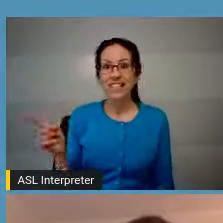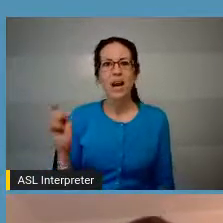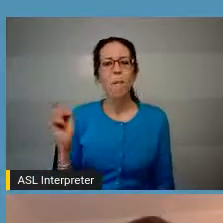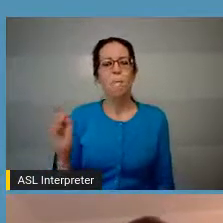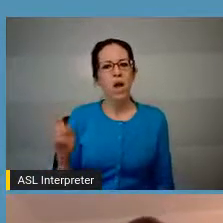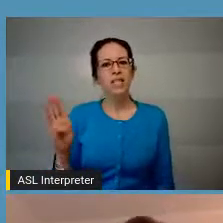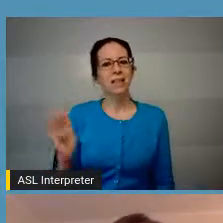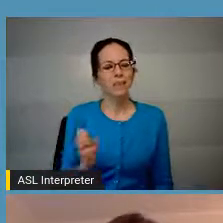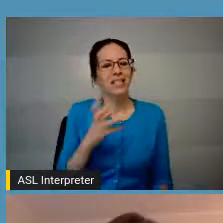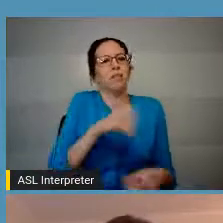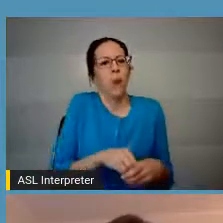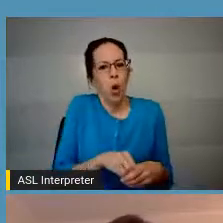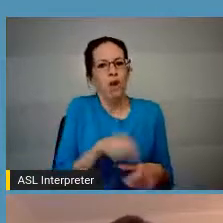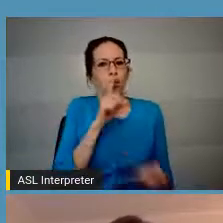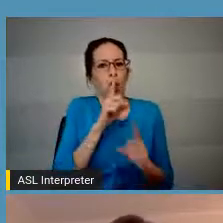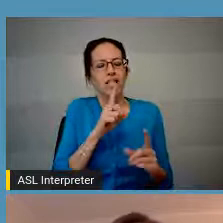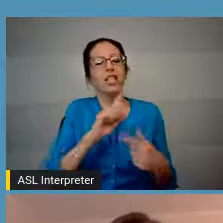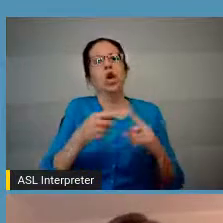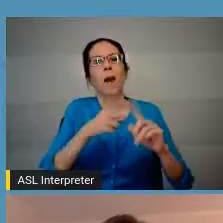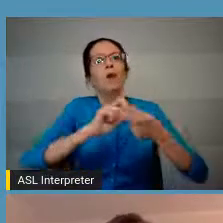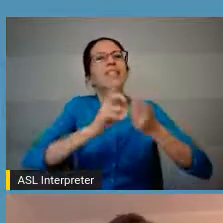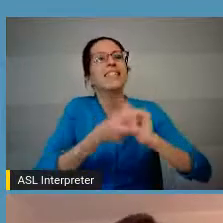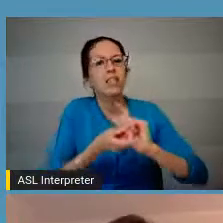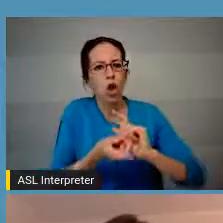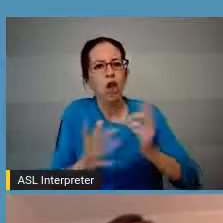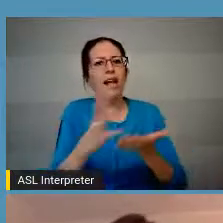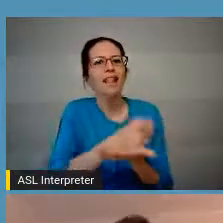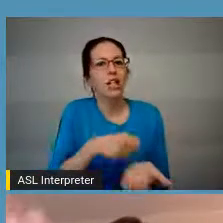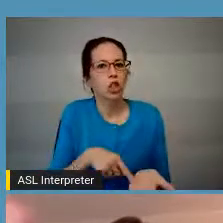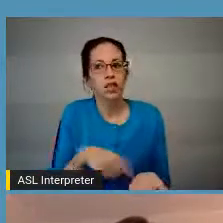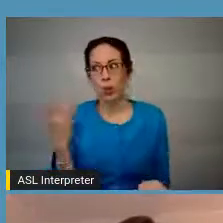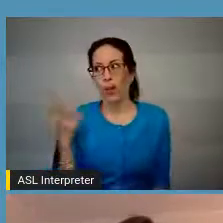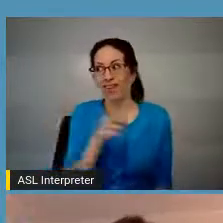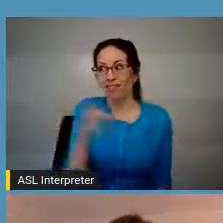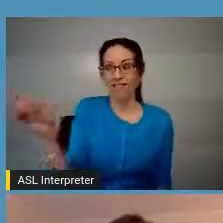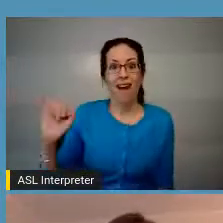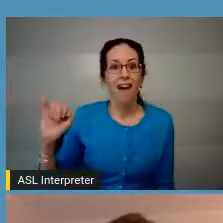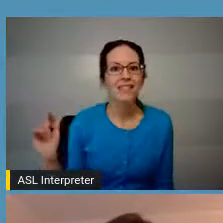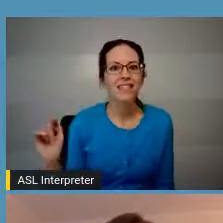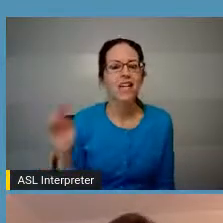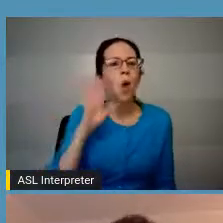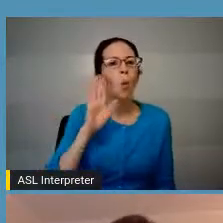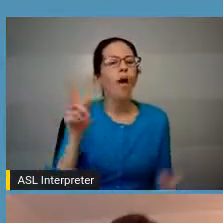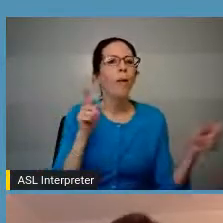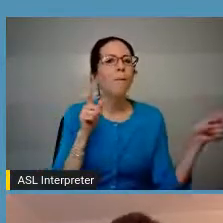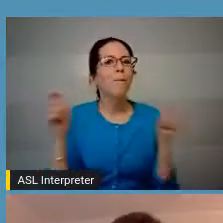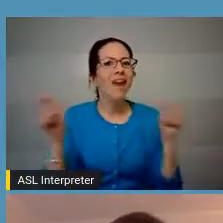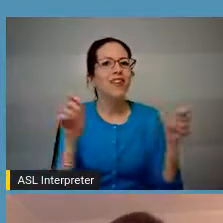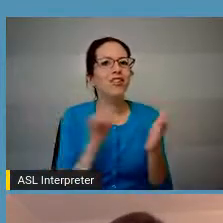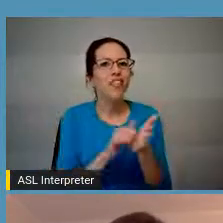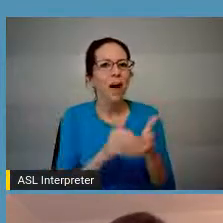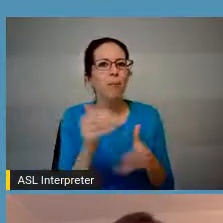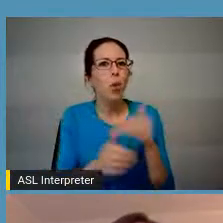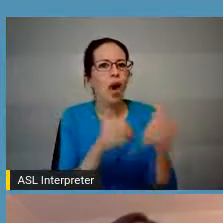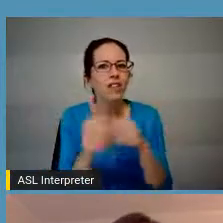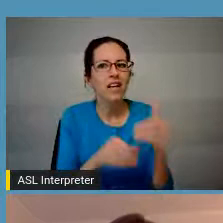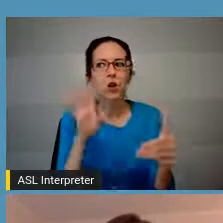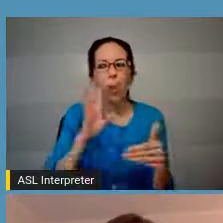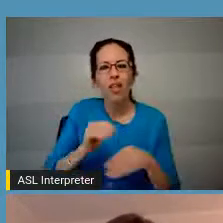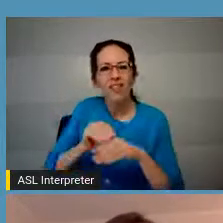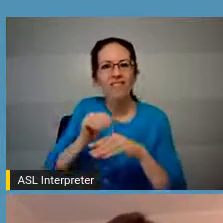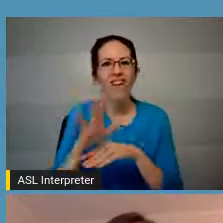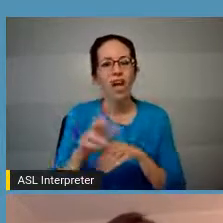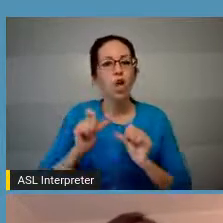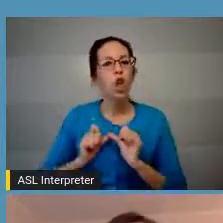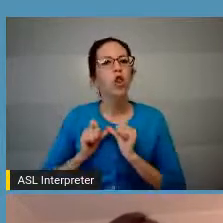conversation about digital collections, because they're the ones who are managing a lot of the processes that affect the long-term